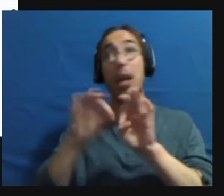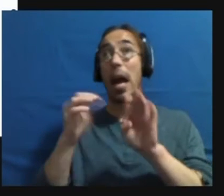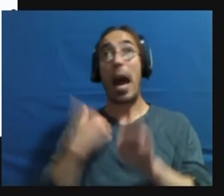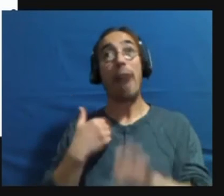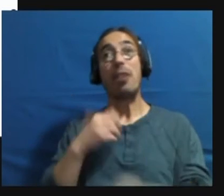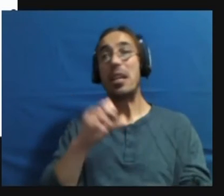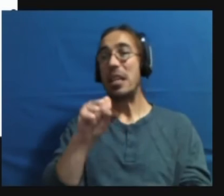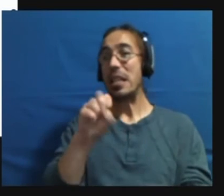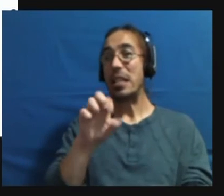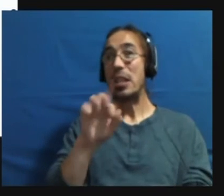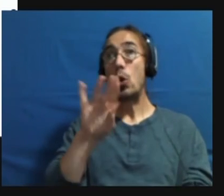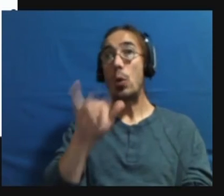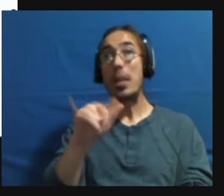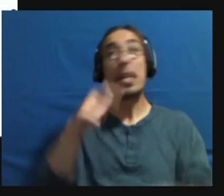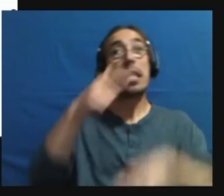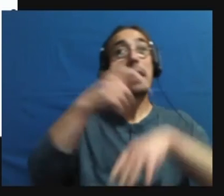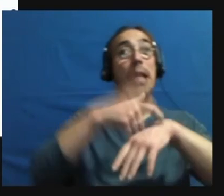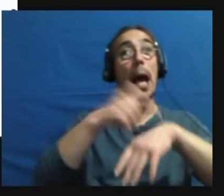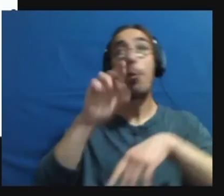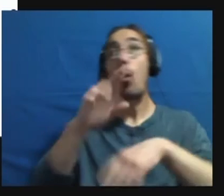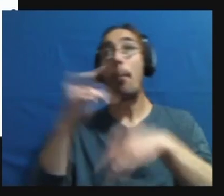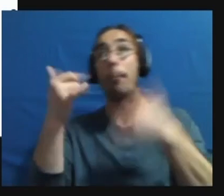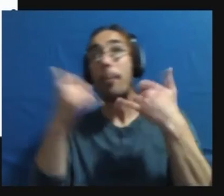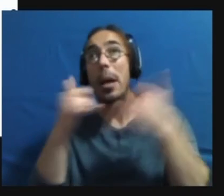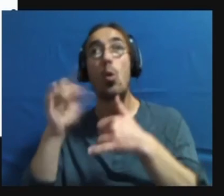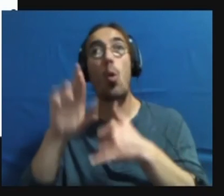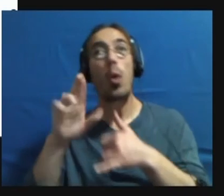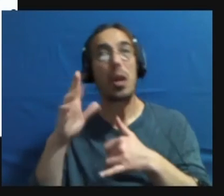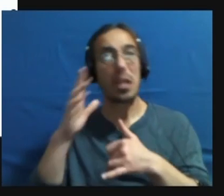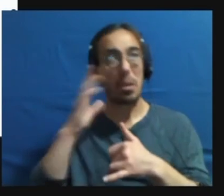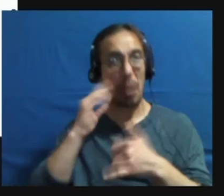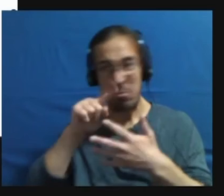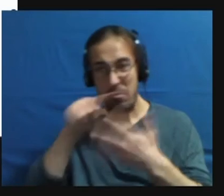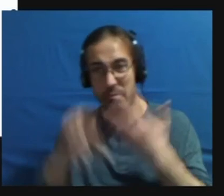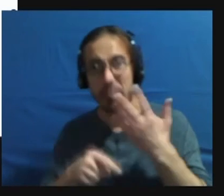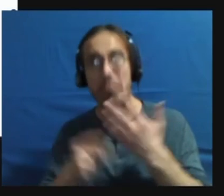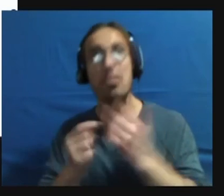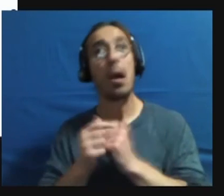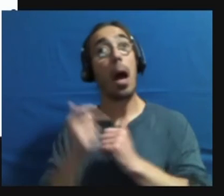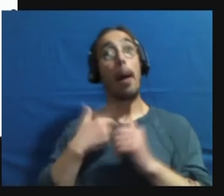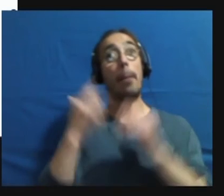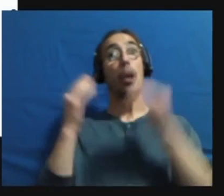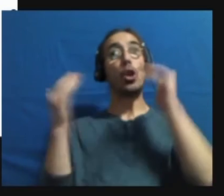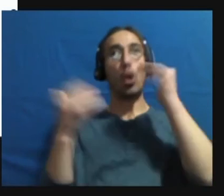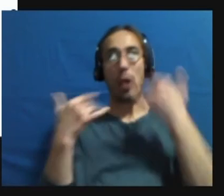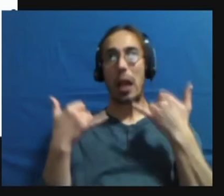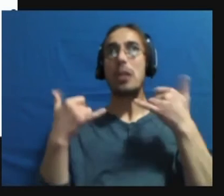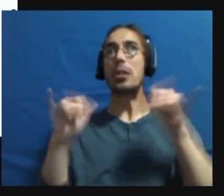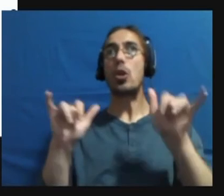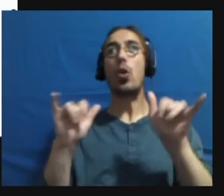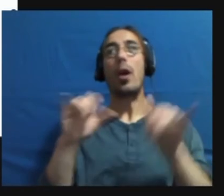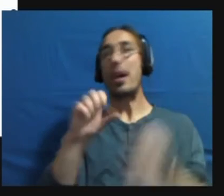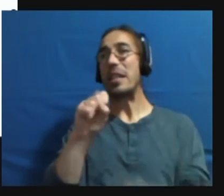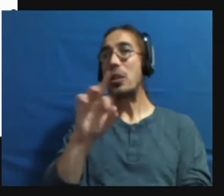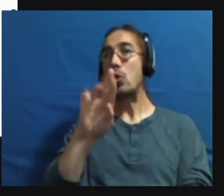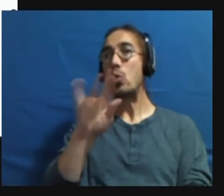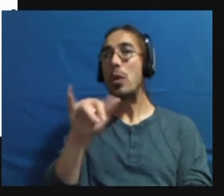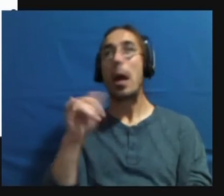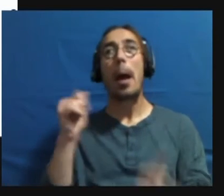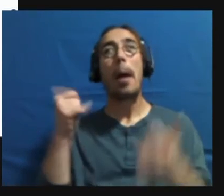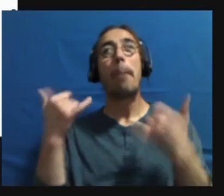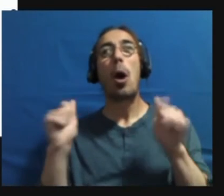sensory play, sensory exploration. I'm an adult and I still do sensory play all